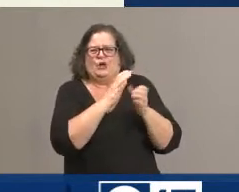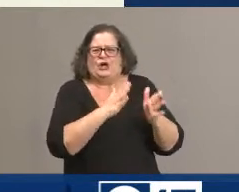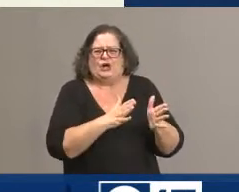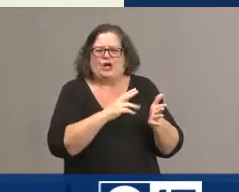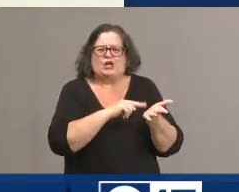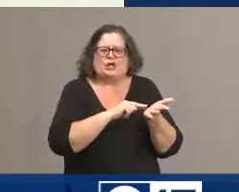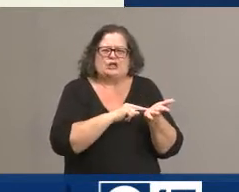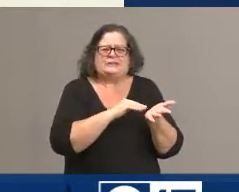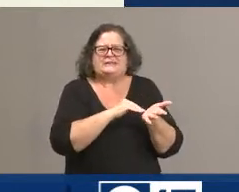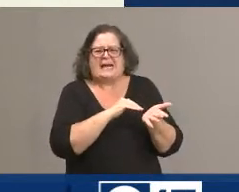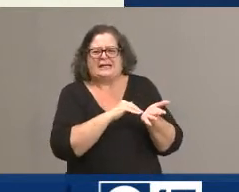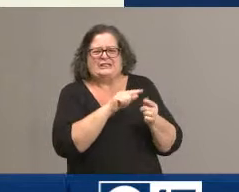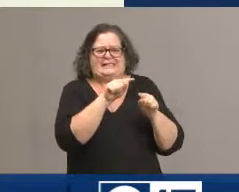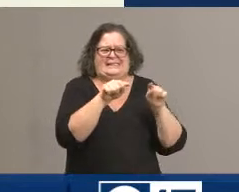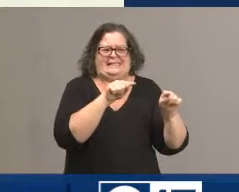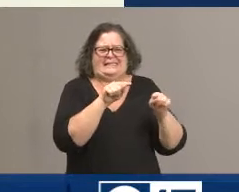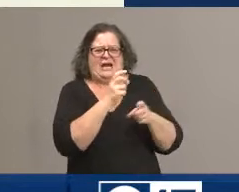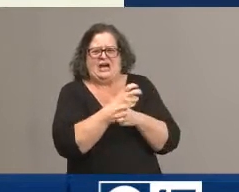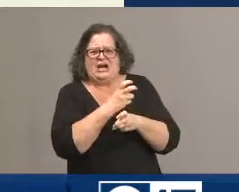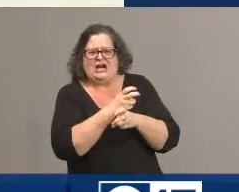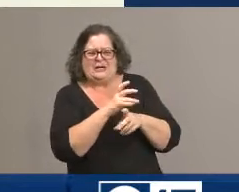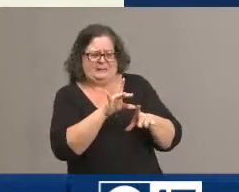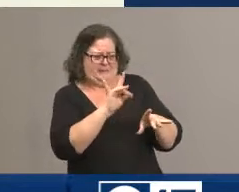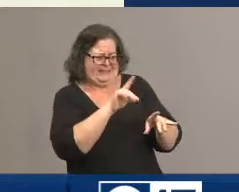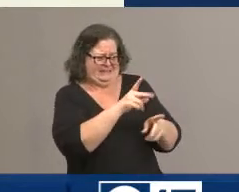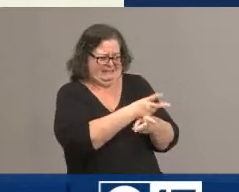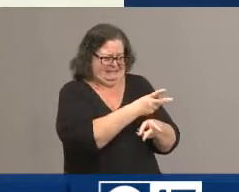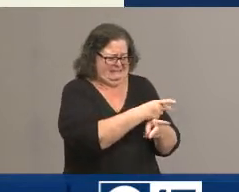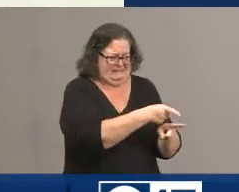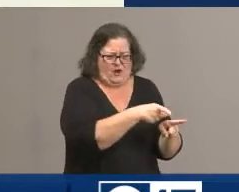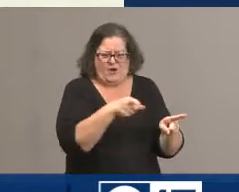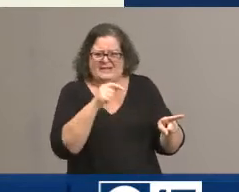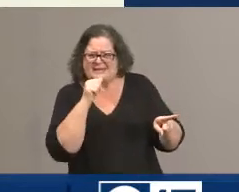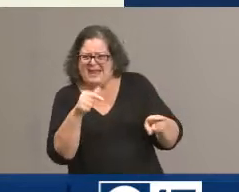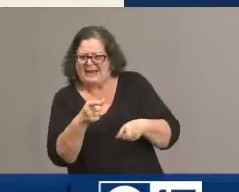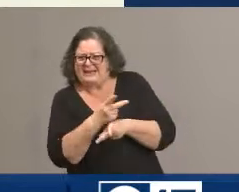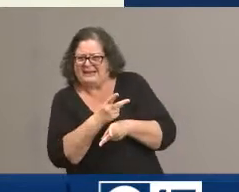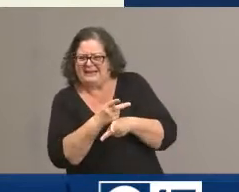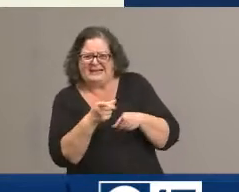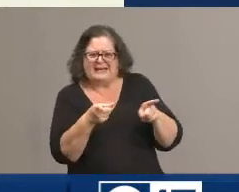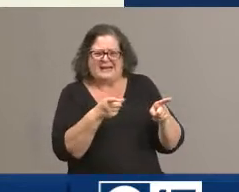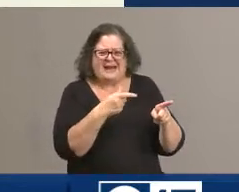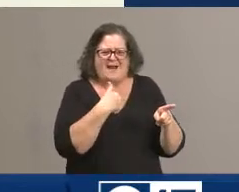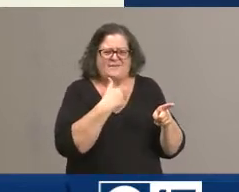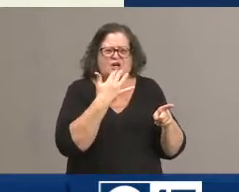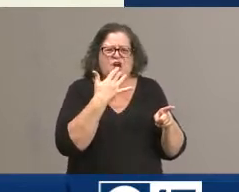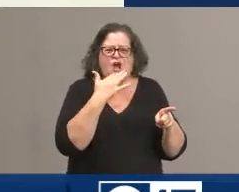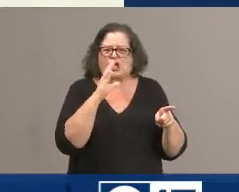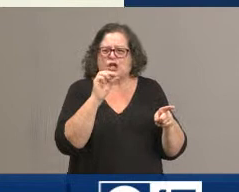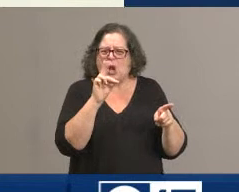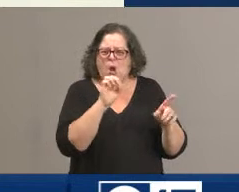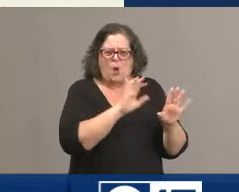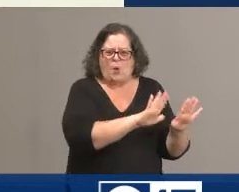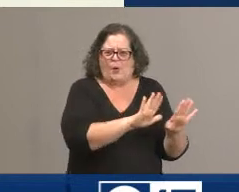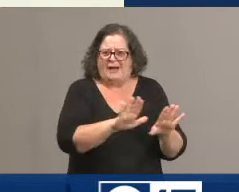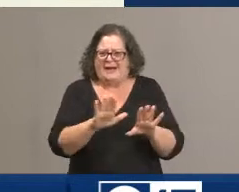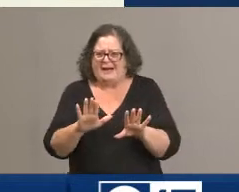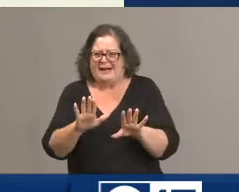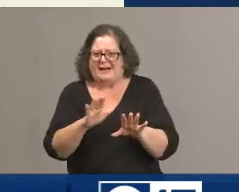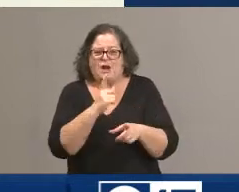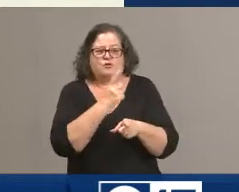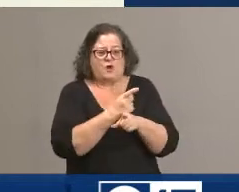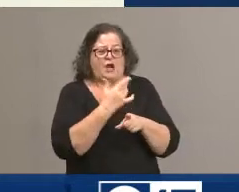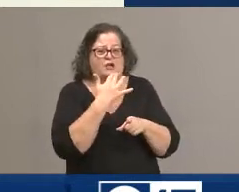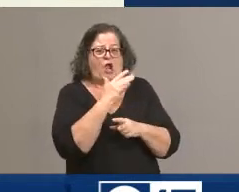code. And if you score the wrong one, they're going to send you home because there's just no, there's no room there. Have you communicated